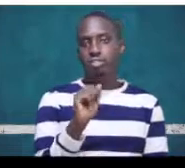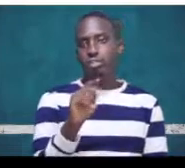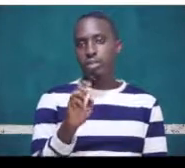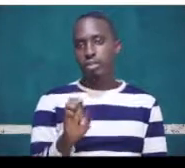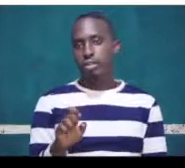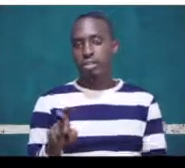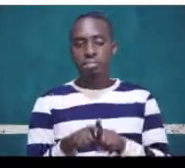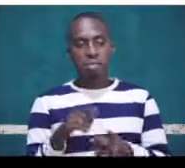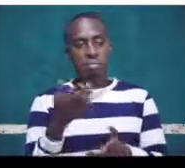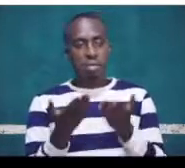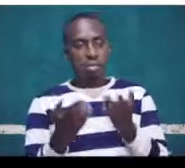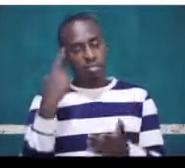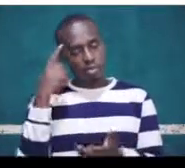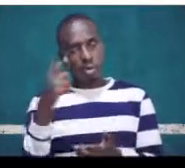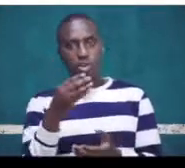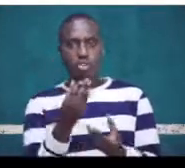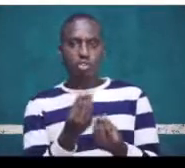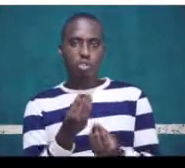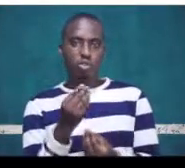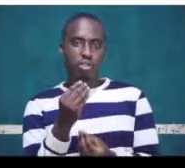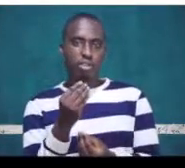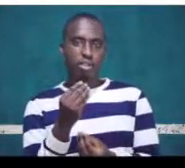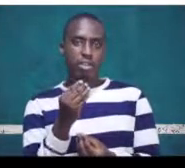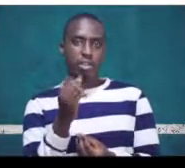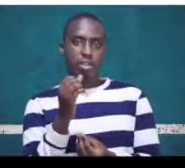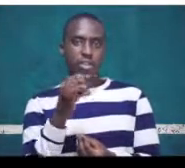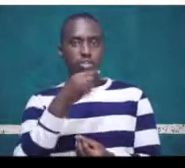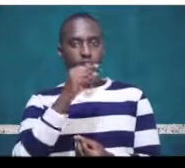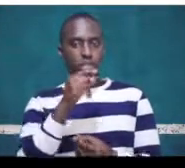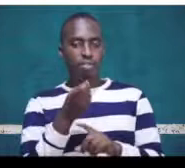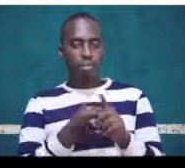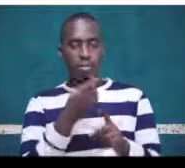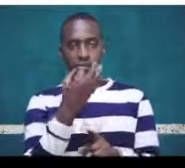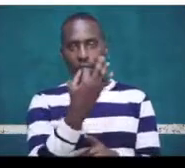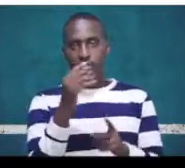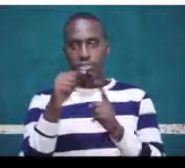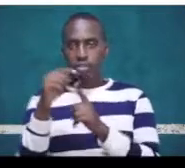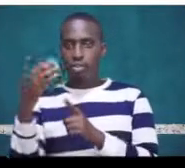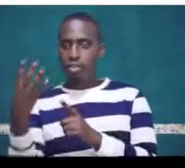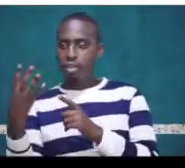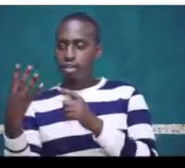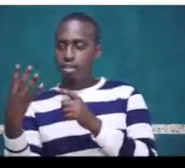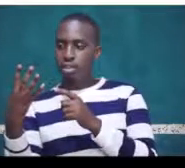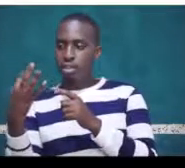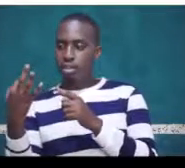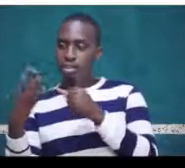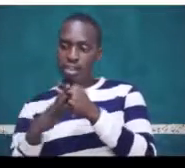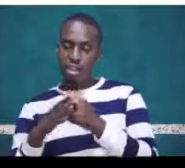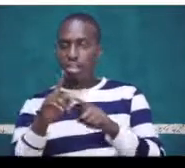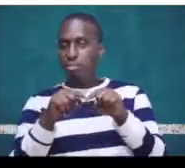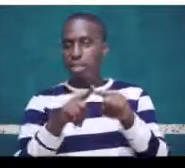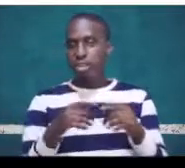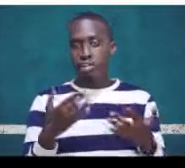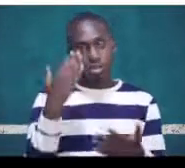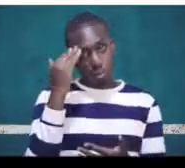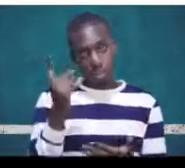for example, maybe for soft drinks, a little bit from 5 to 39, depending on why.